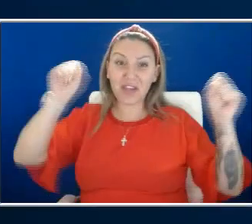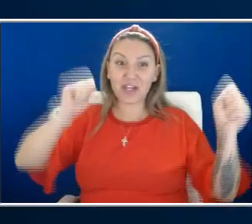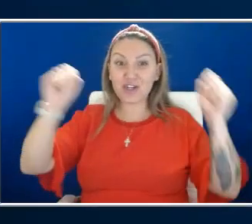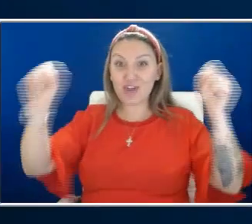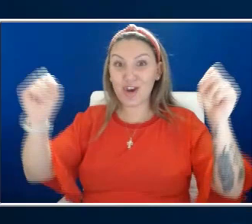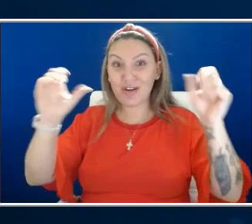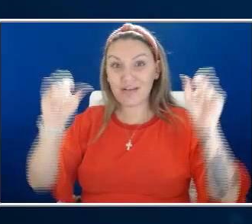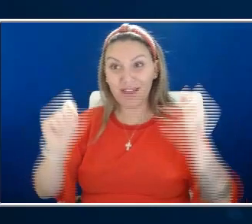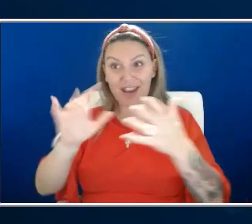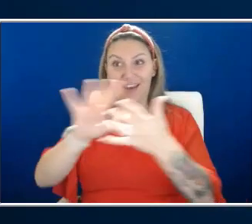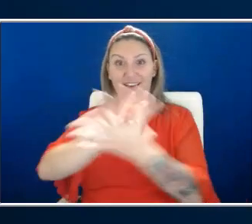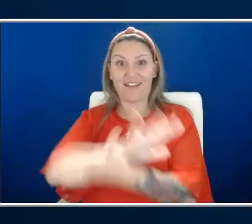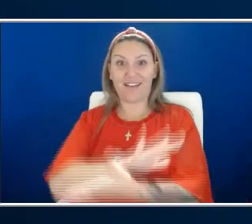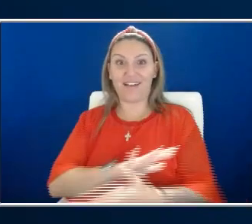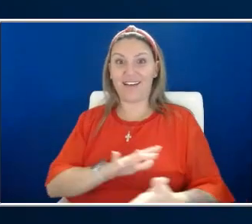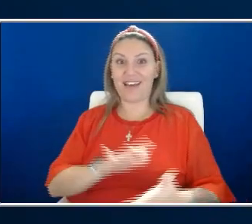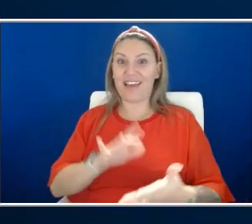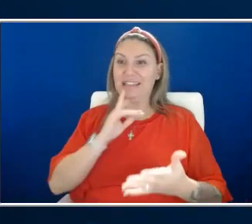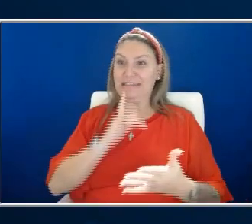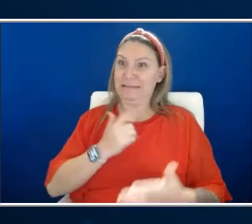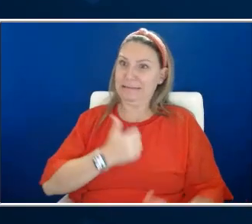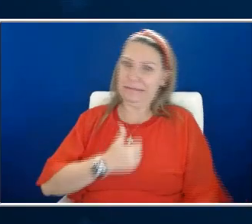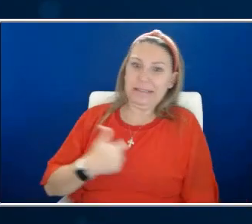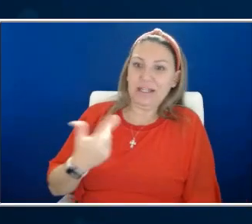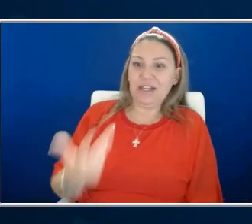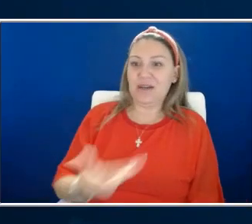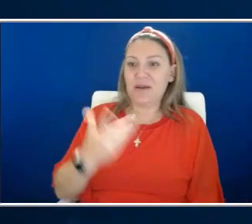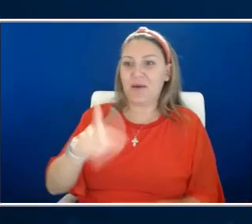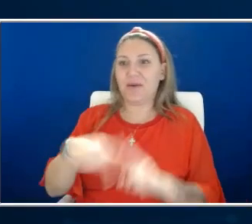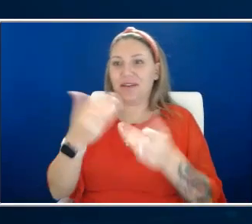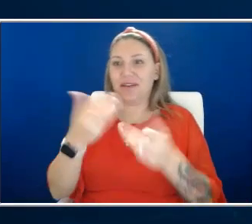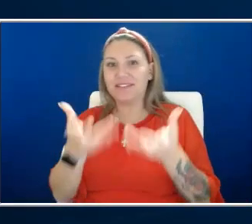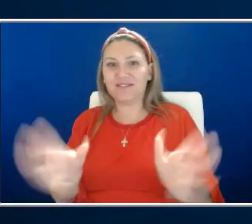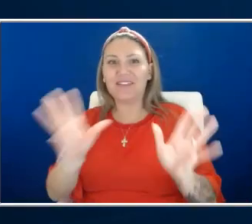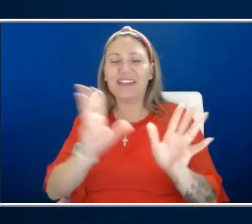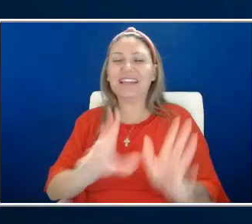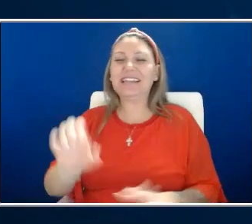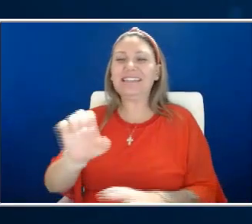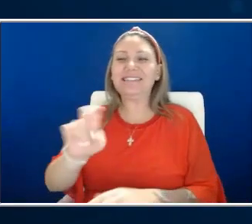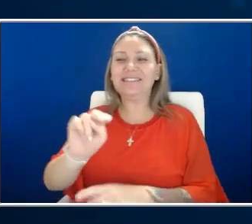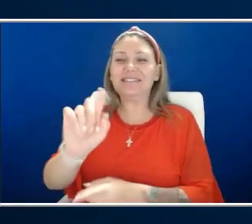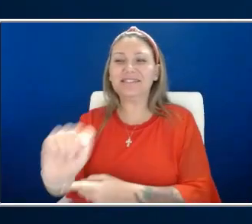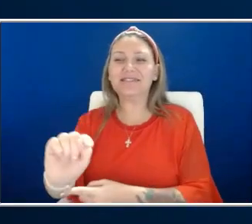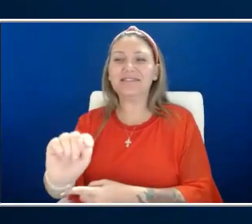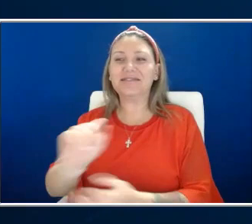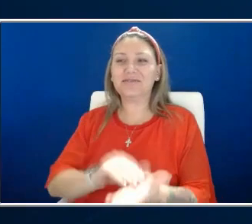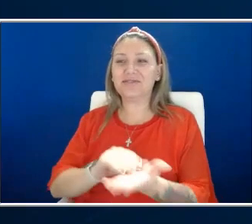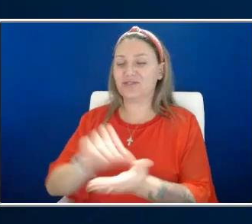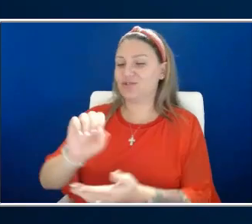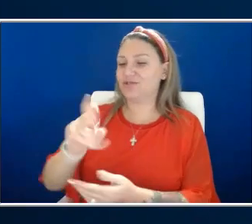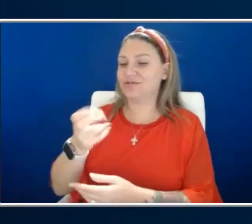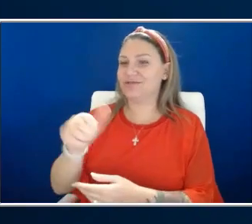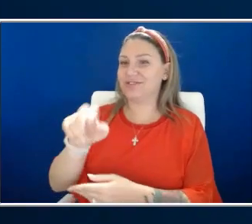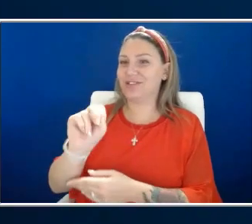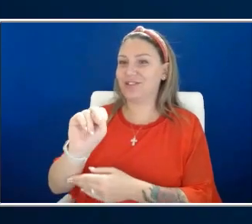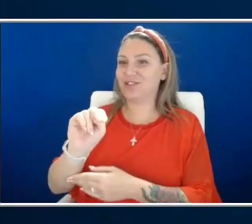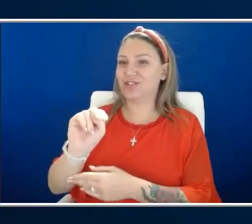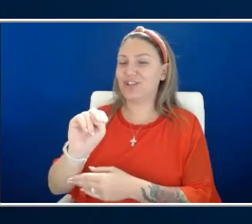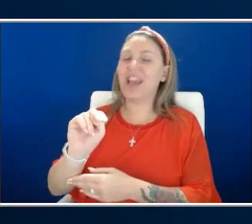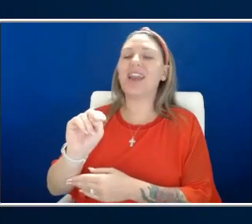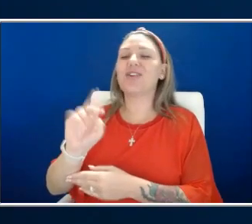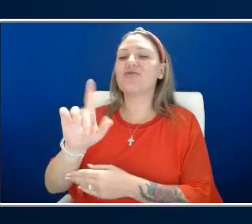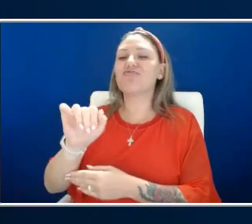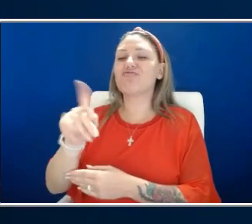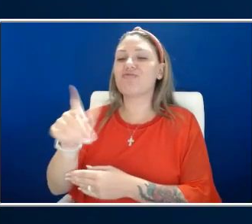of great regret when it's all over. Ear, nose, and throat specialist Dr. Shannon Kraft joins us to explain. Dr. Kraft, good morning to